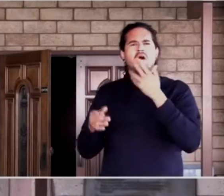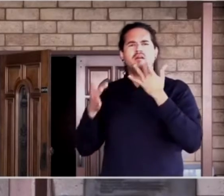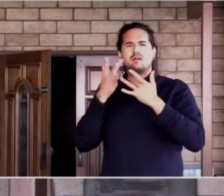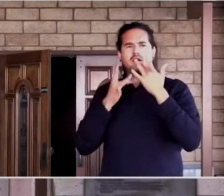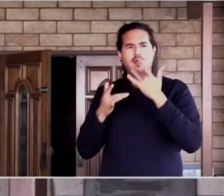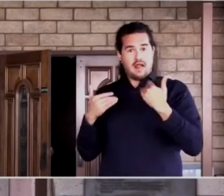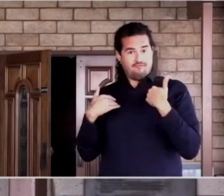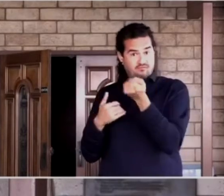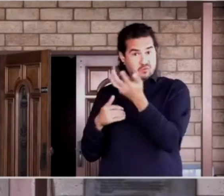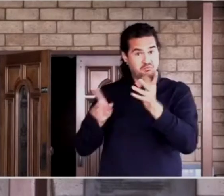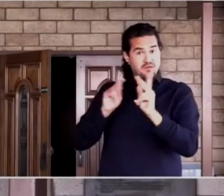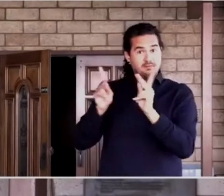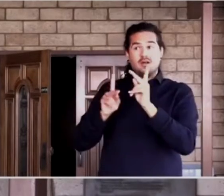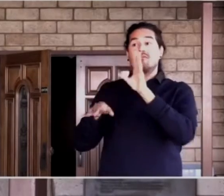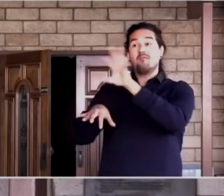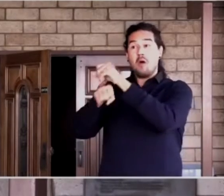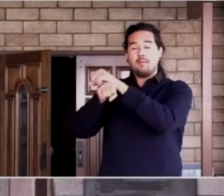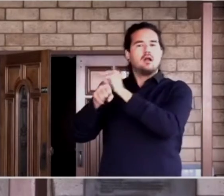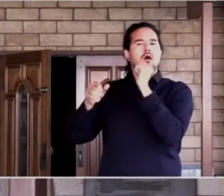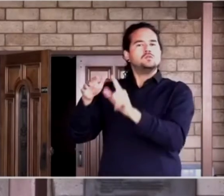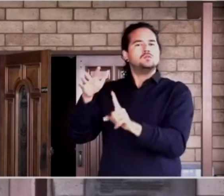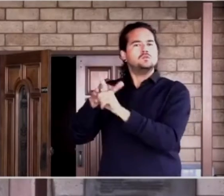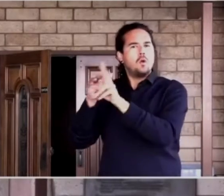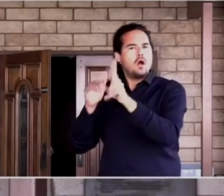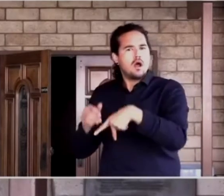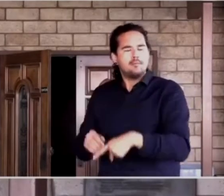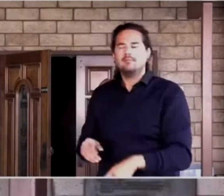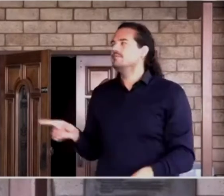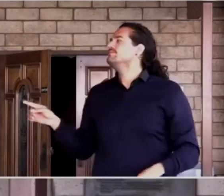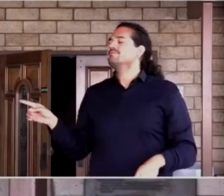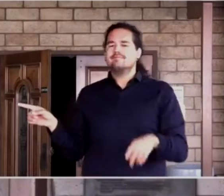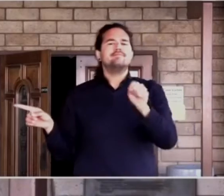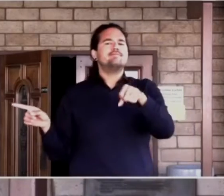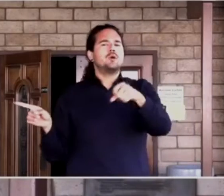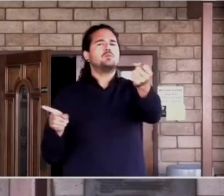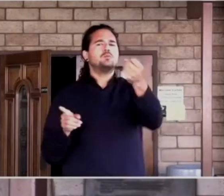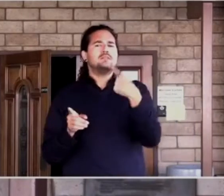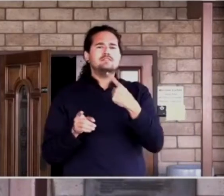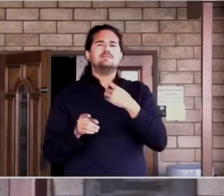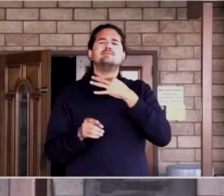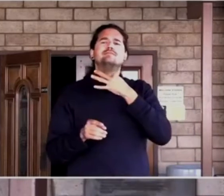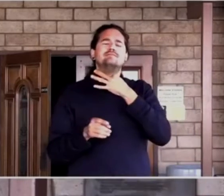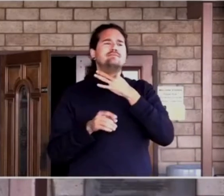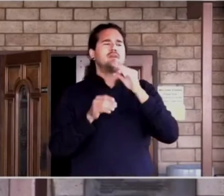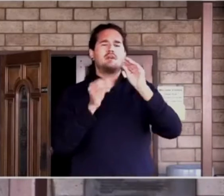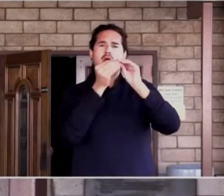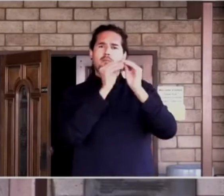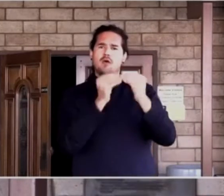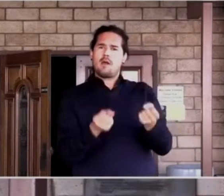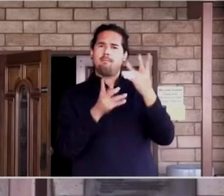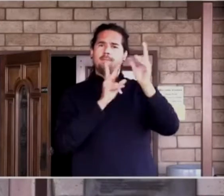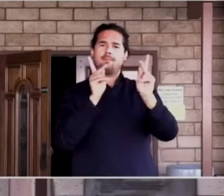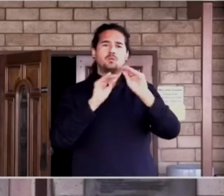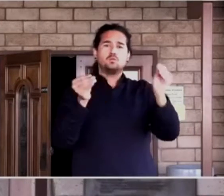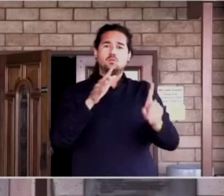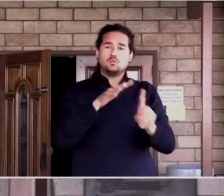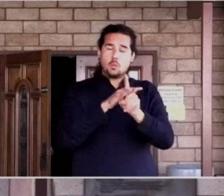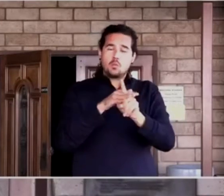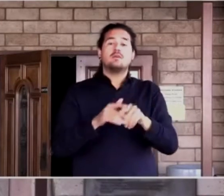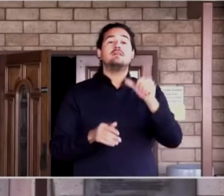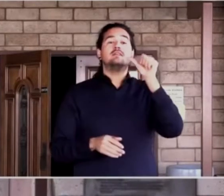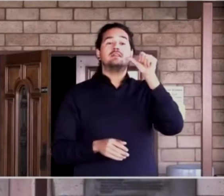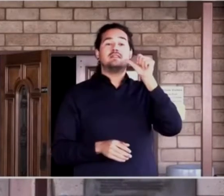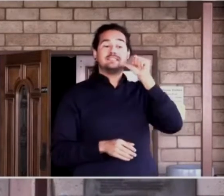Sure. The question is about turnout and no-shows. Our no-show rate continues to vary day to day. Yesterday, our no-show rate